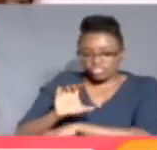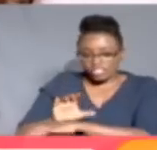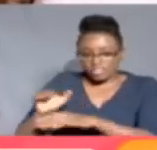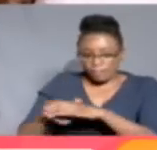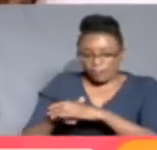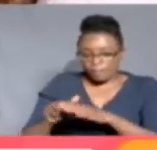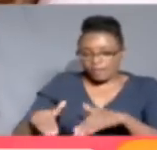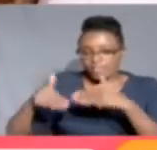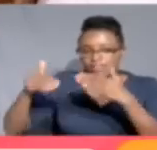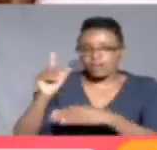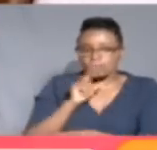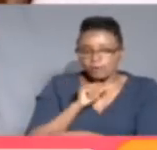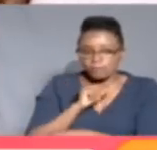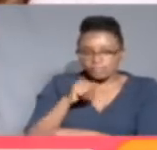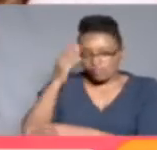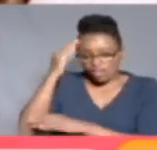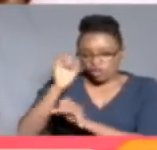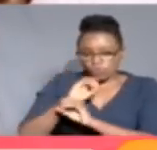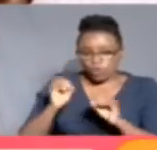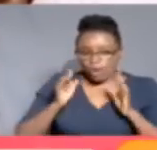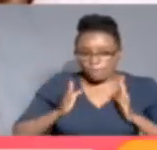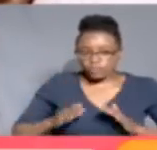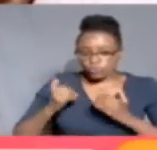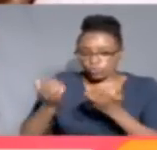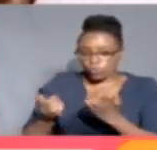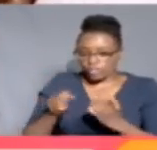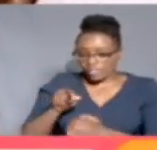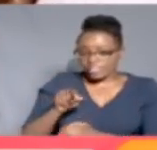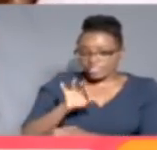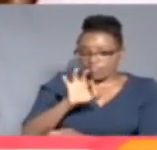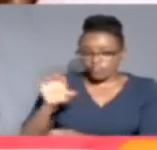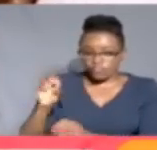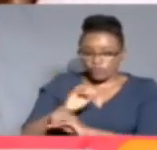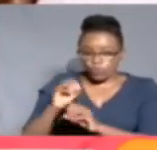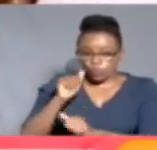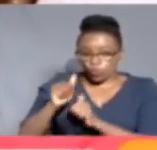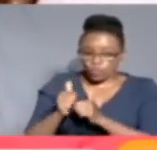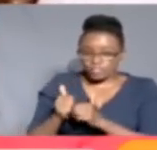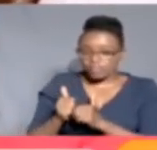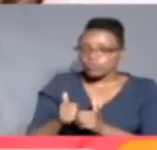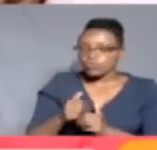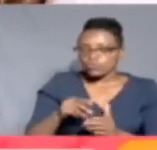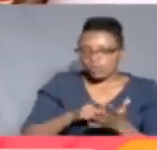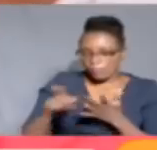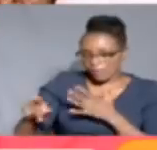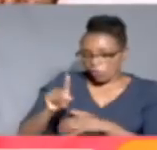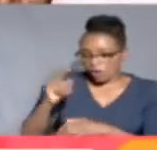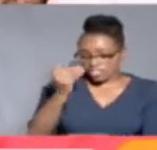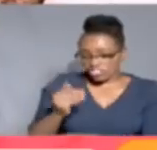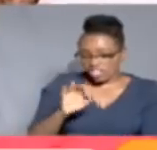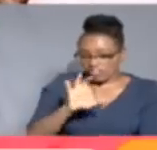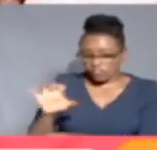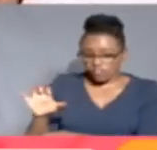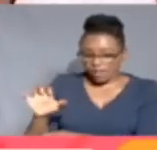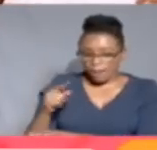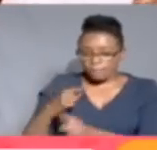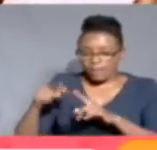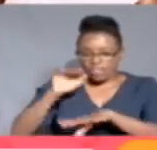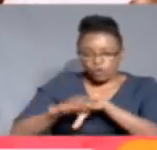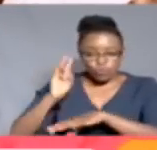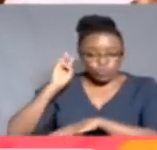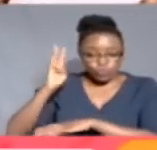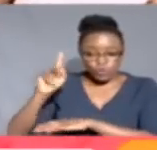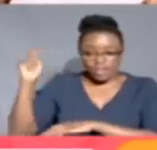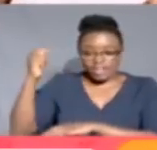offered immediately, and she didn't know there was someone in need of that school fees, that she's going to take one child to school. Now, the goodwill that Kenyans